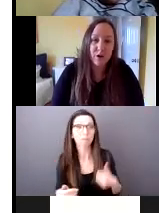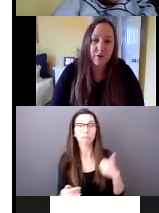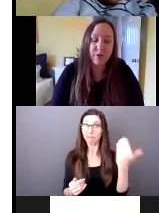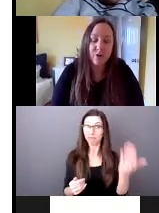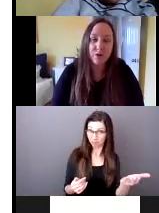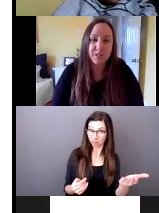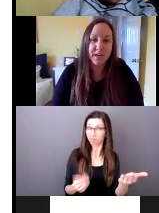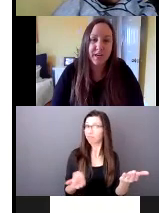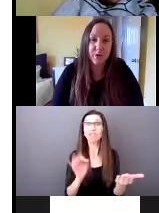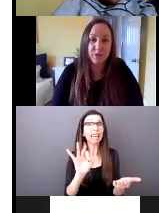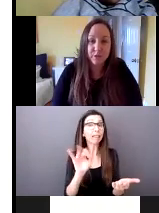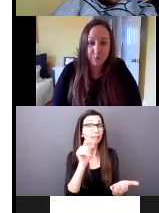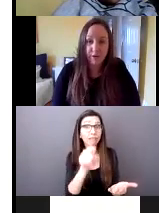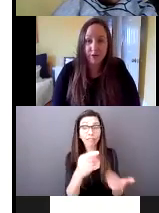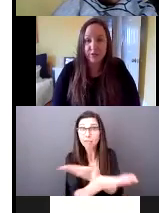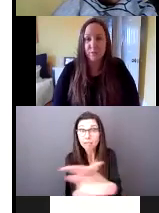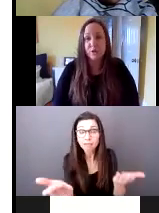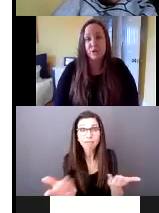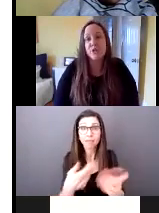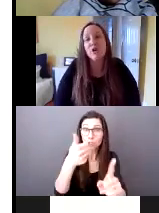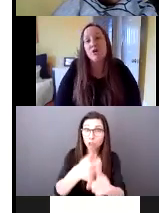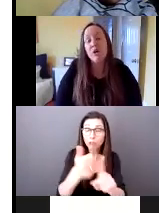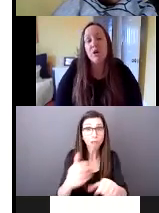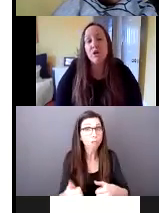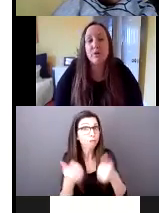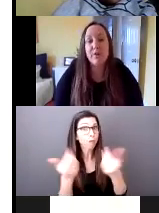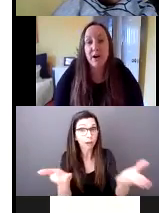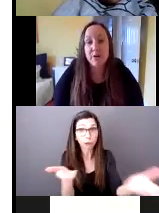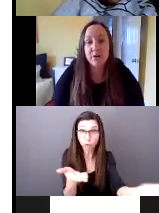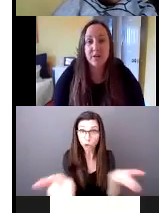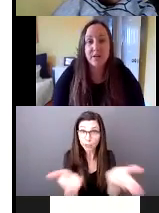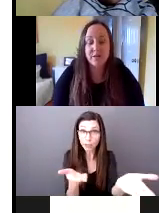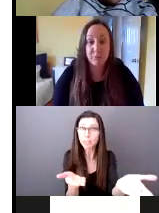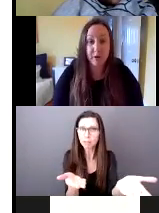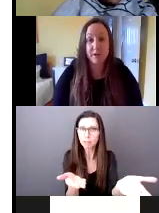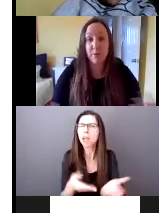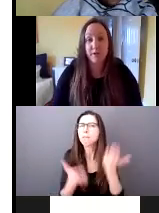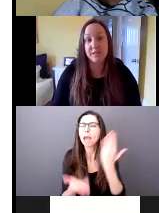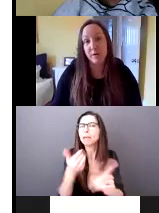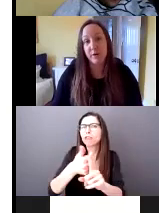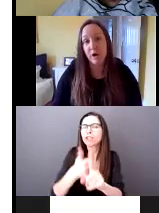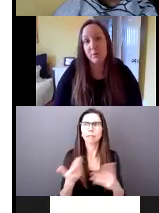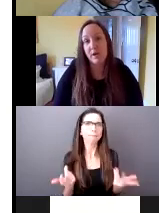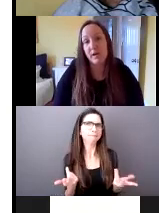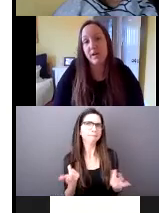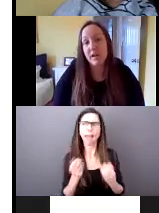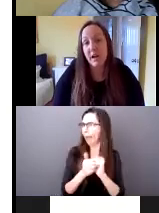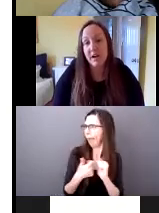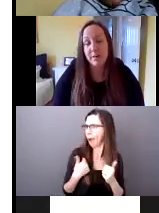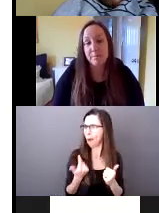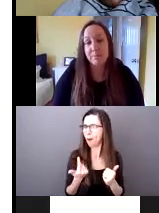are on the call today who are service providers and want to know sort of how you can spread awareness about our